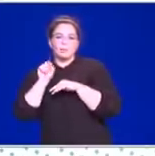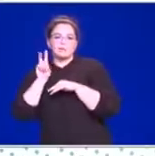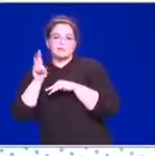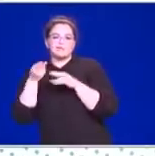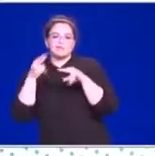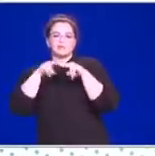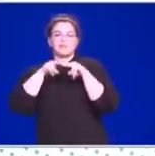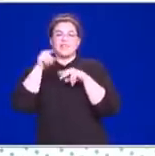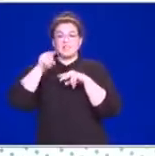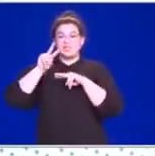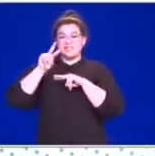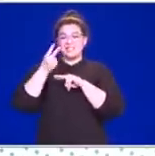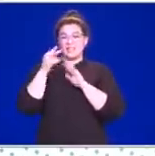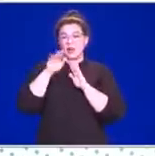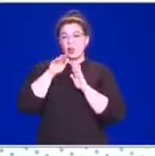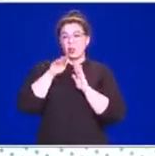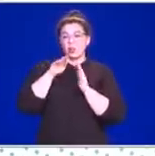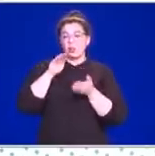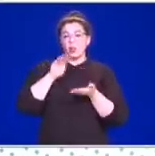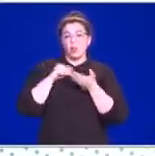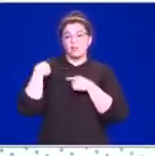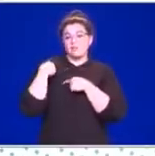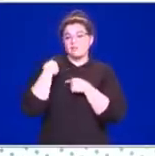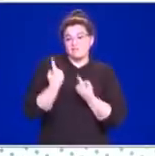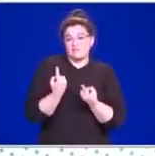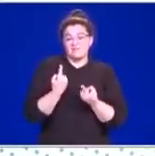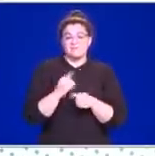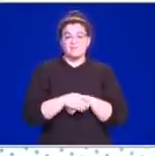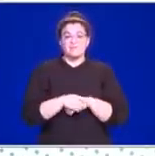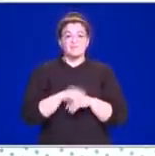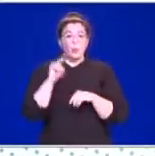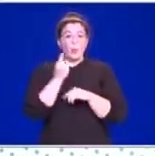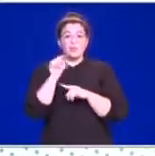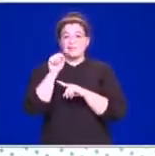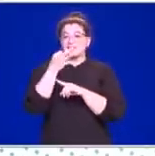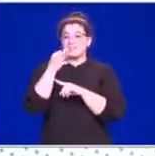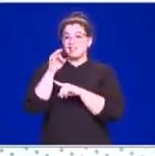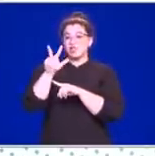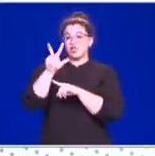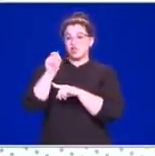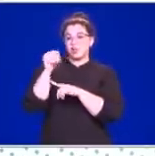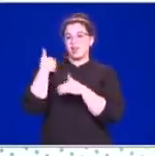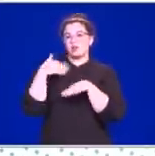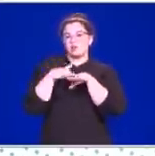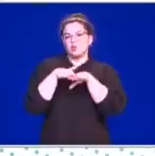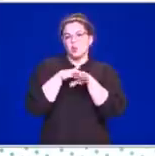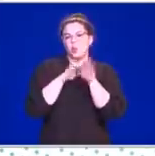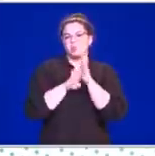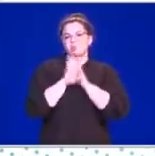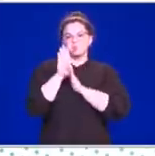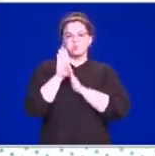fact, the second lowest percent increase ever. Only the 1930s had slower growth.